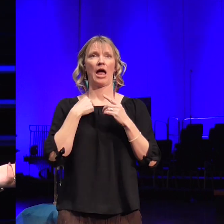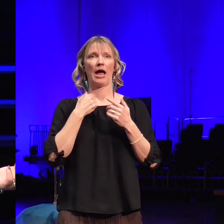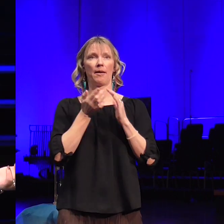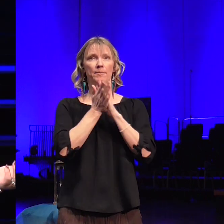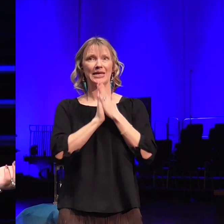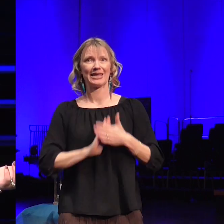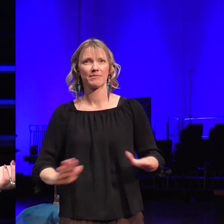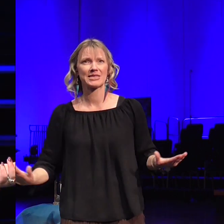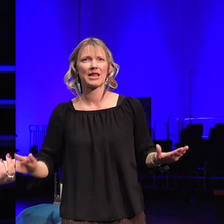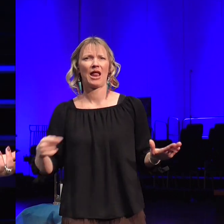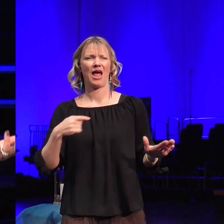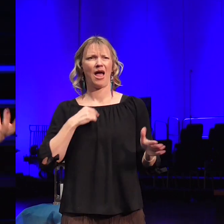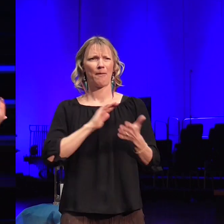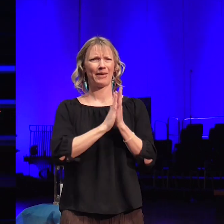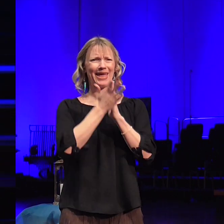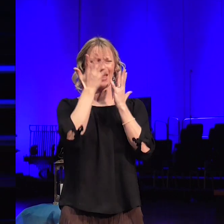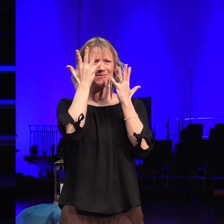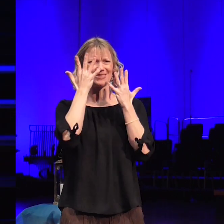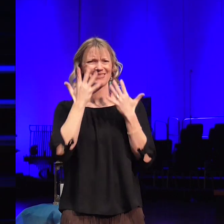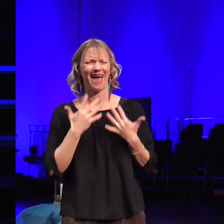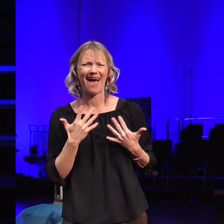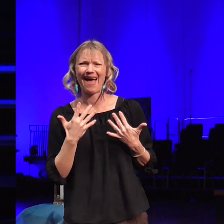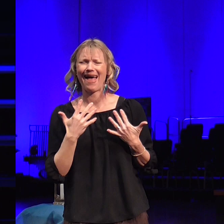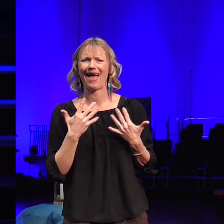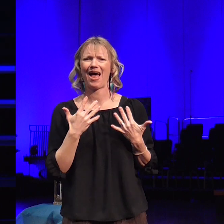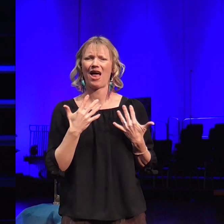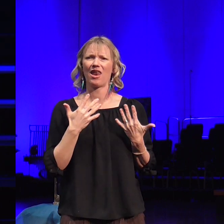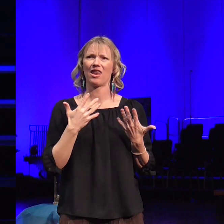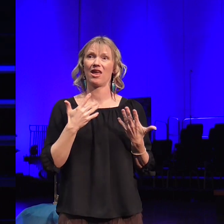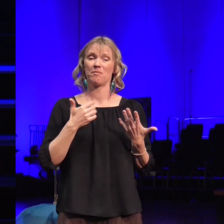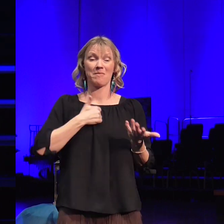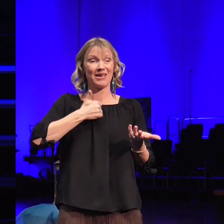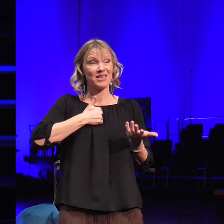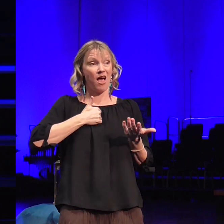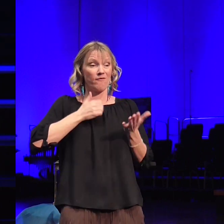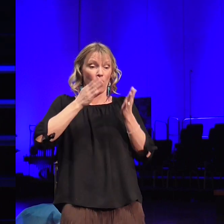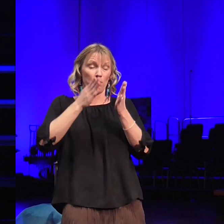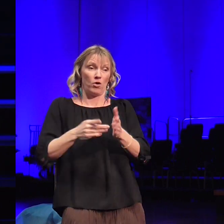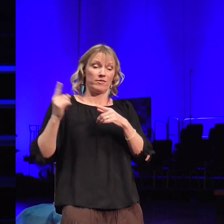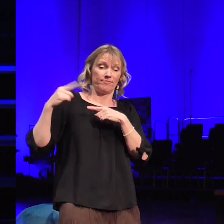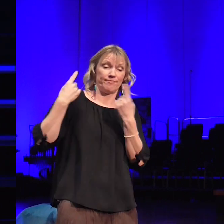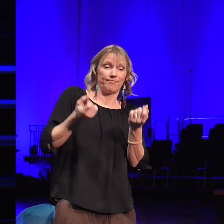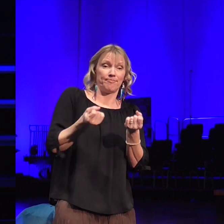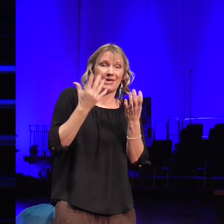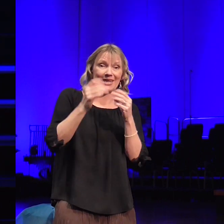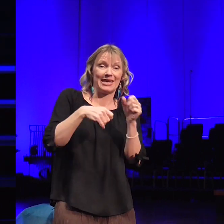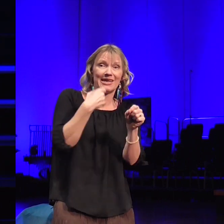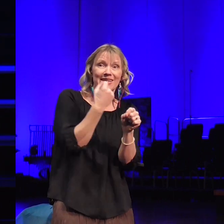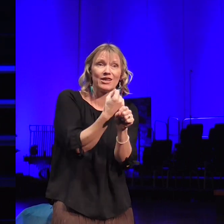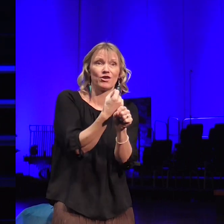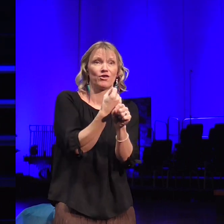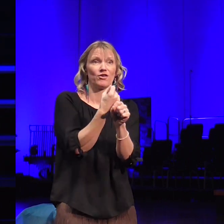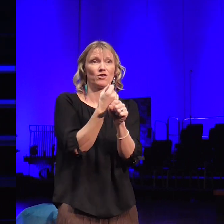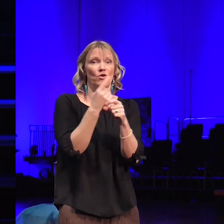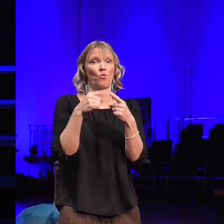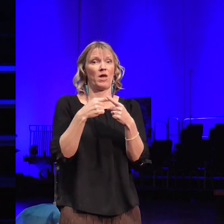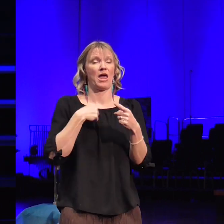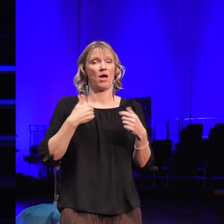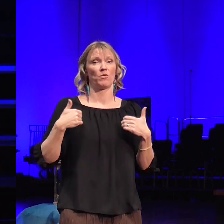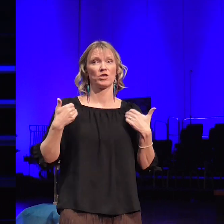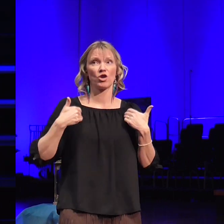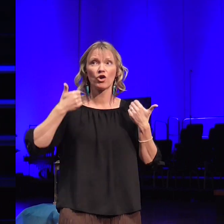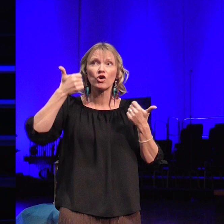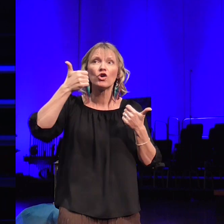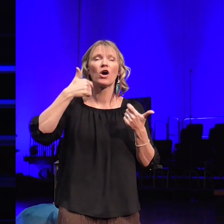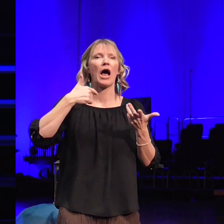really sad. And having been a person for so many years in my early life was deprived of